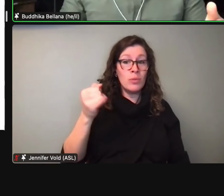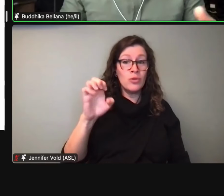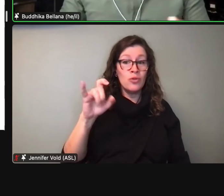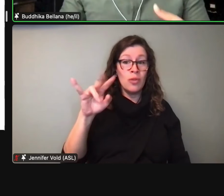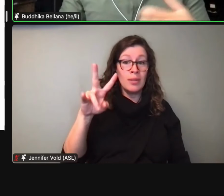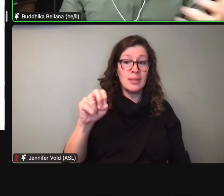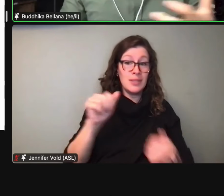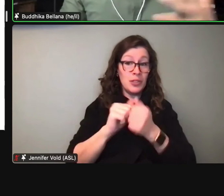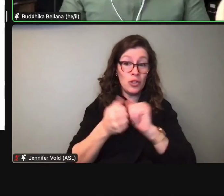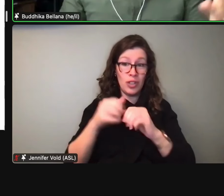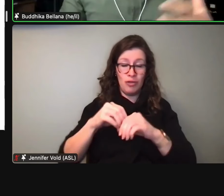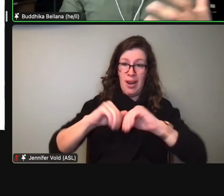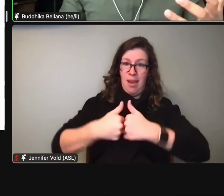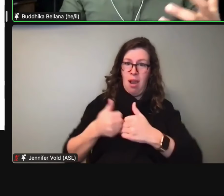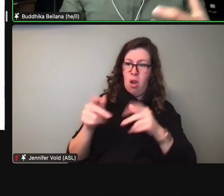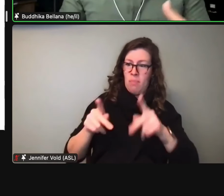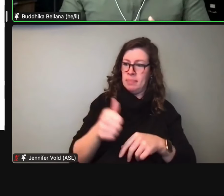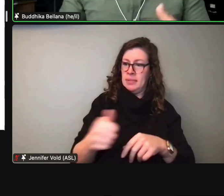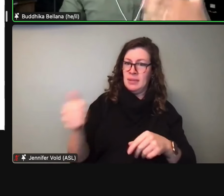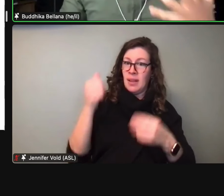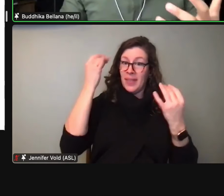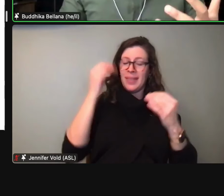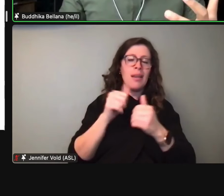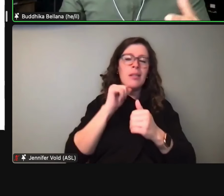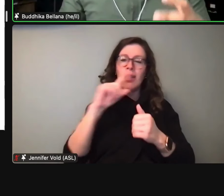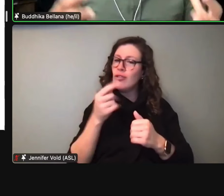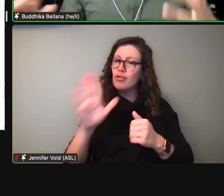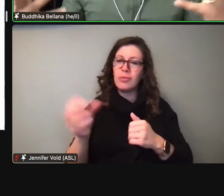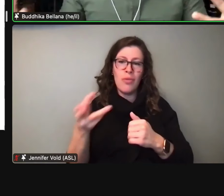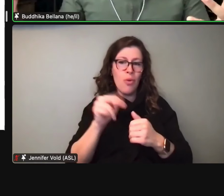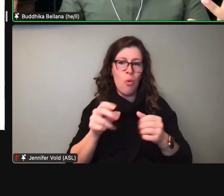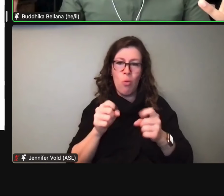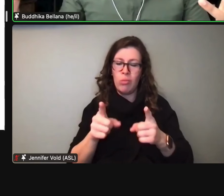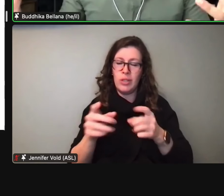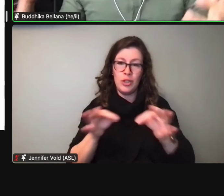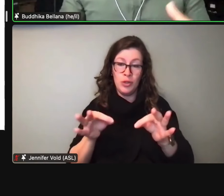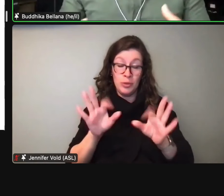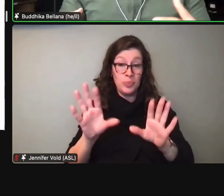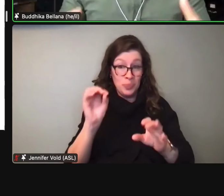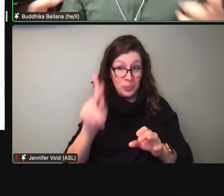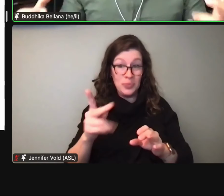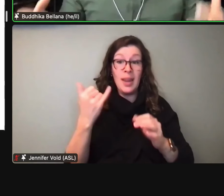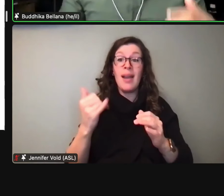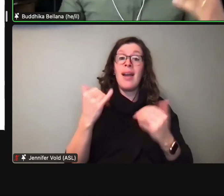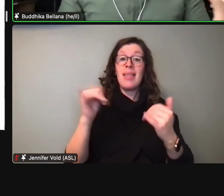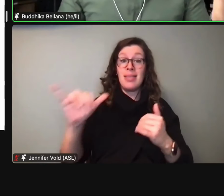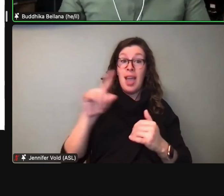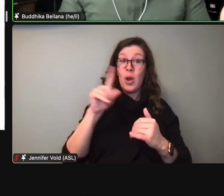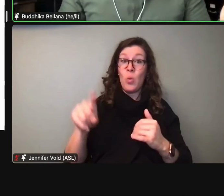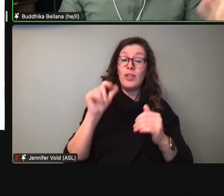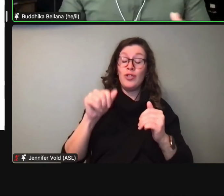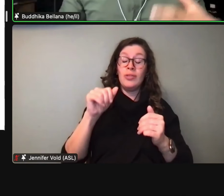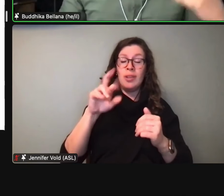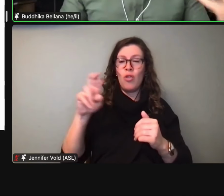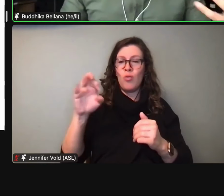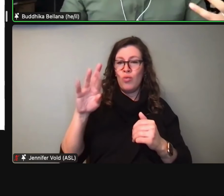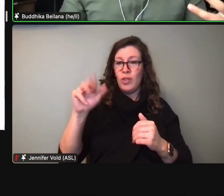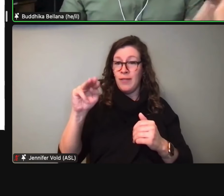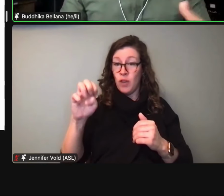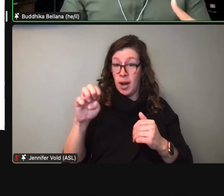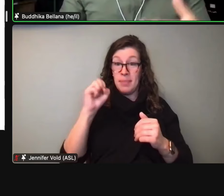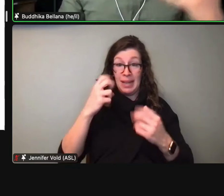participants are thinking beyond their own descriptions? And to that end, we can kind of reframe that question as whether or not you can tell the difference between